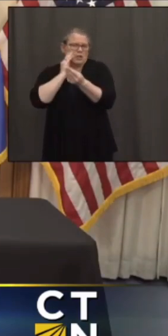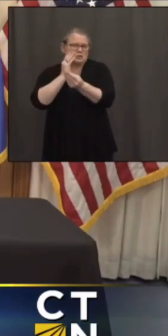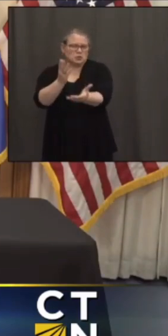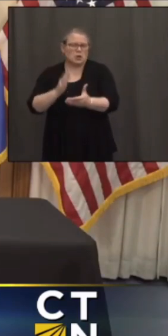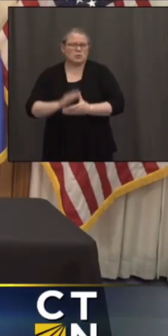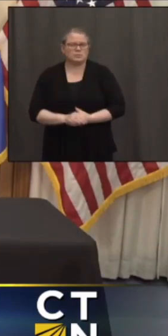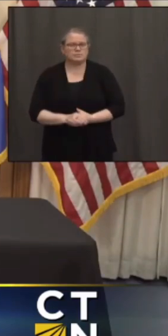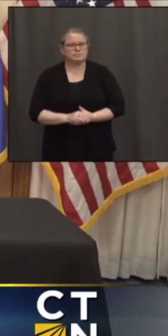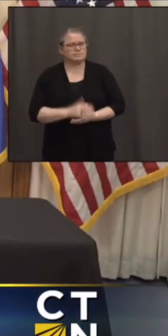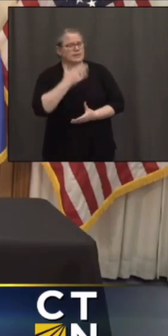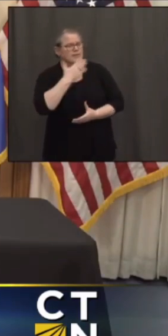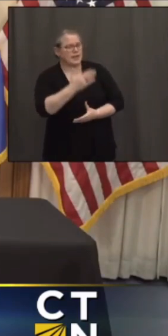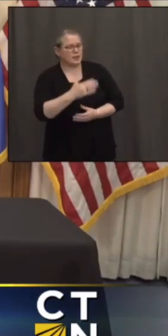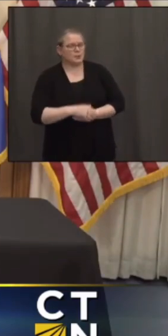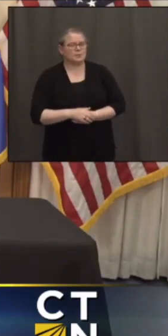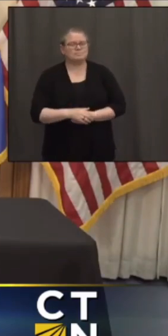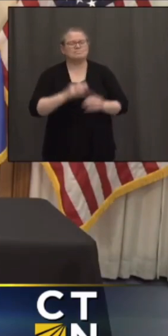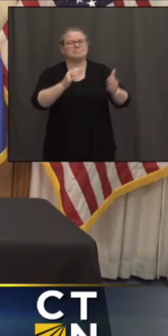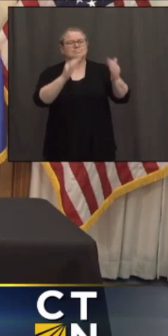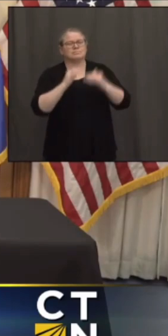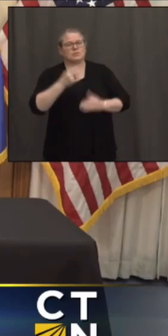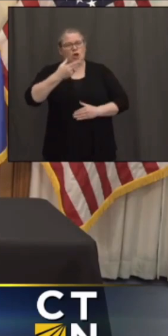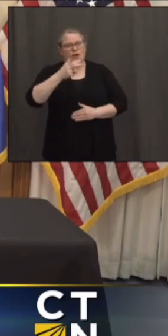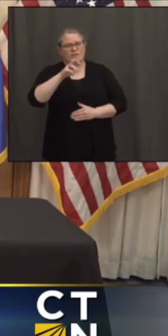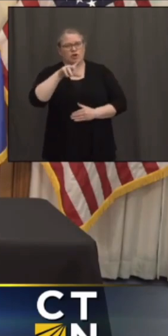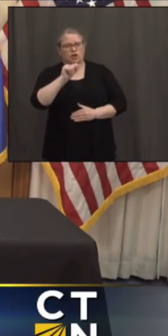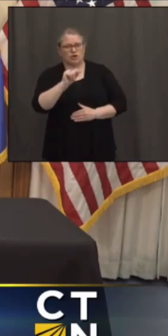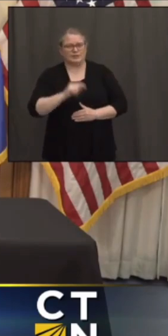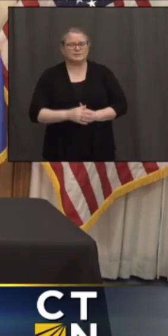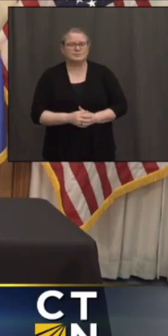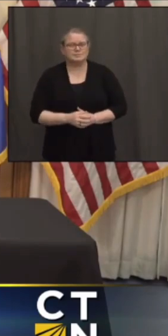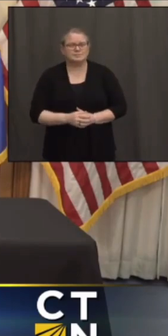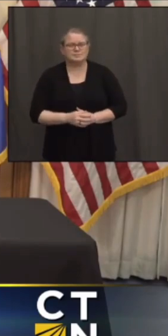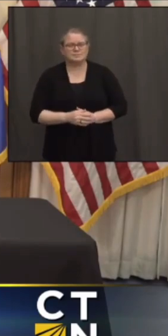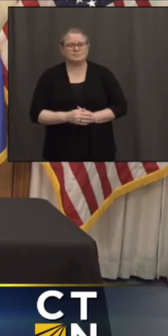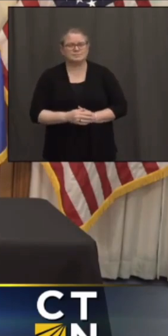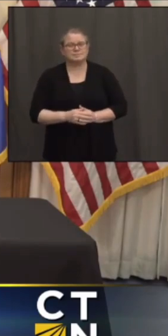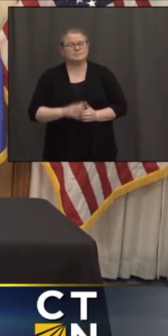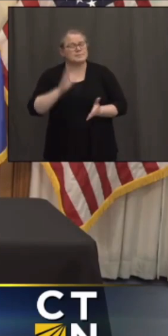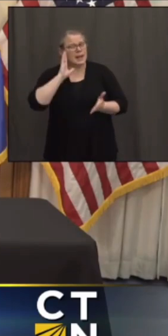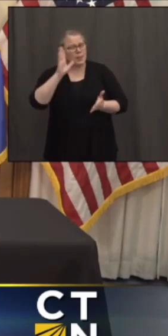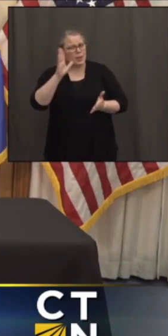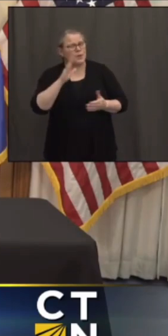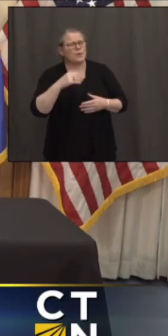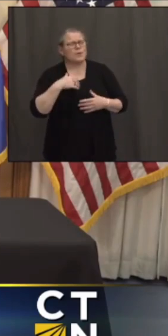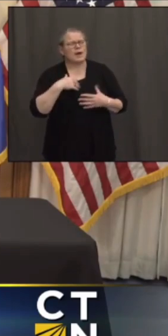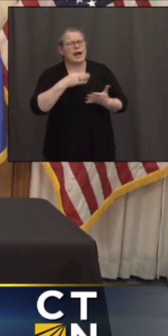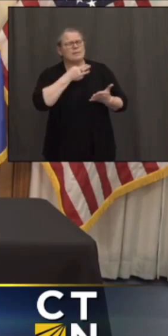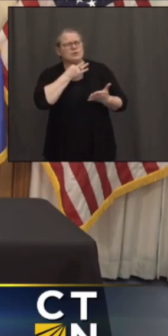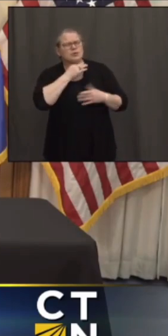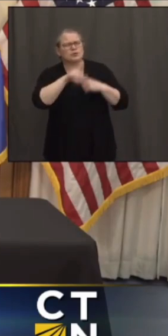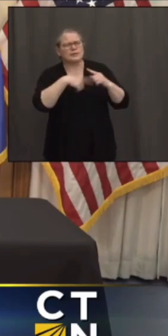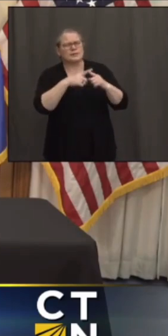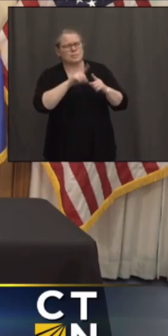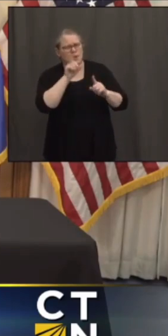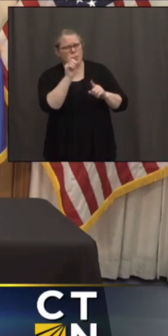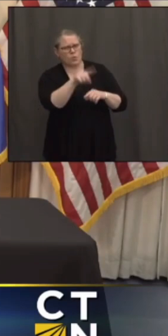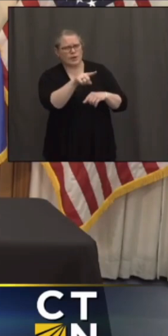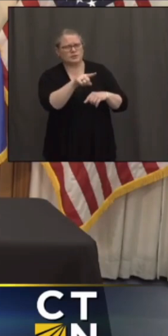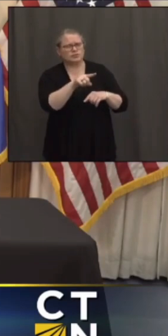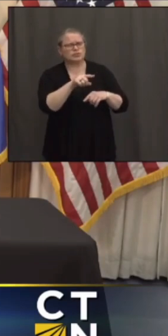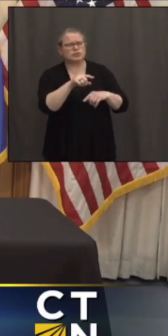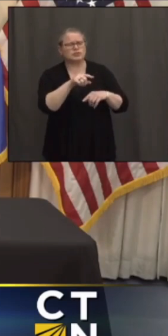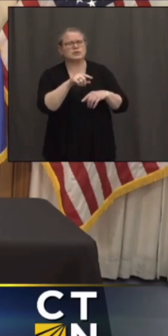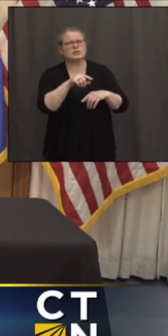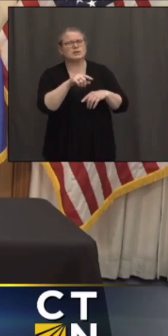The Hartford Current. Hey, everybody, this is Emily Brindley from The Current. I would like to follow up on one of Kaz's questions about who you